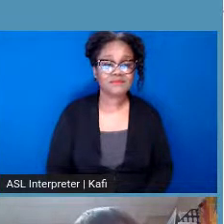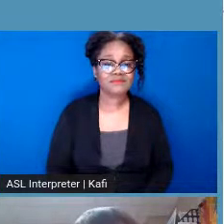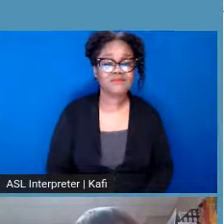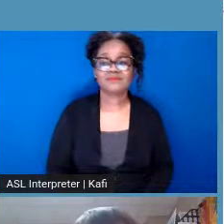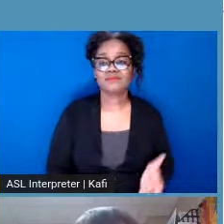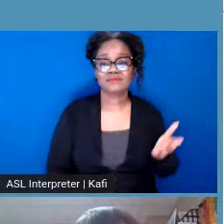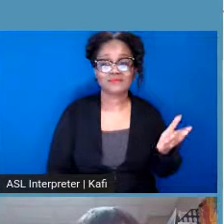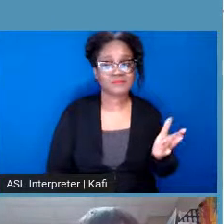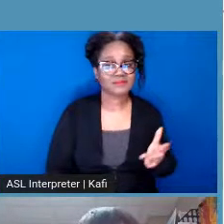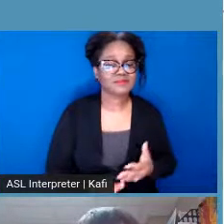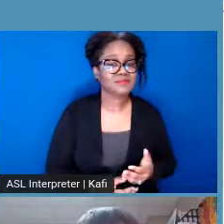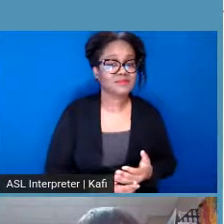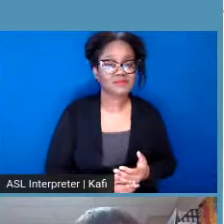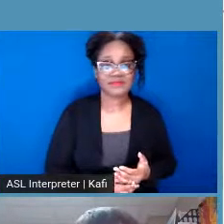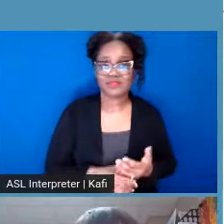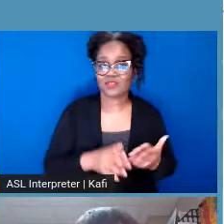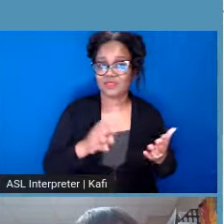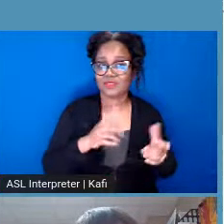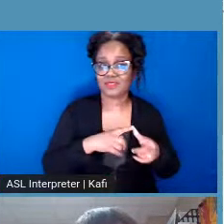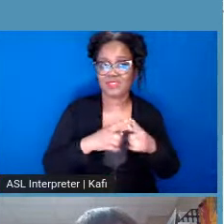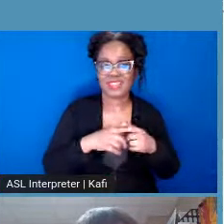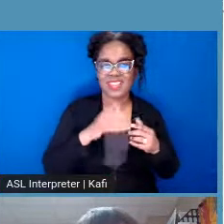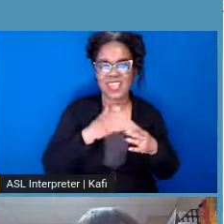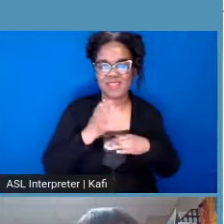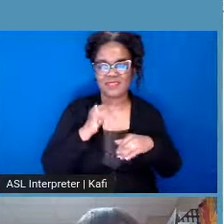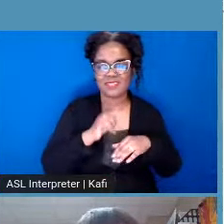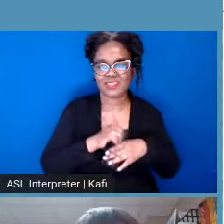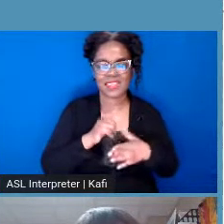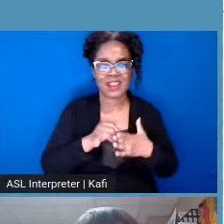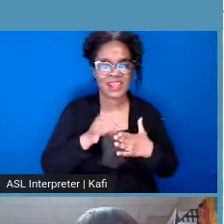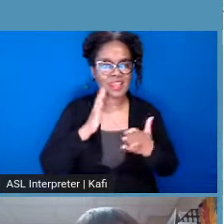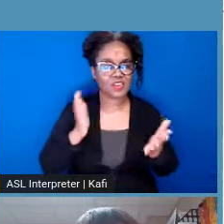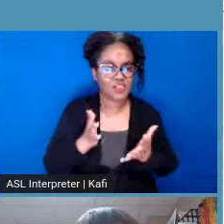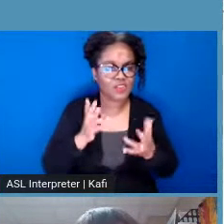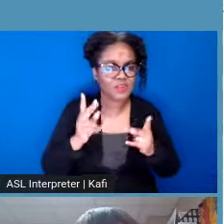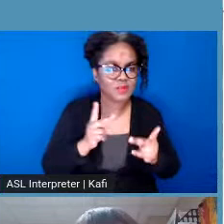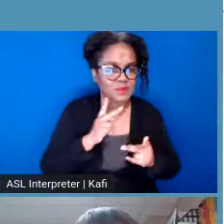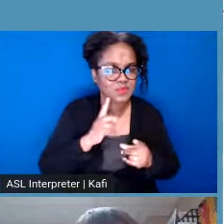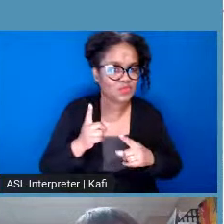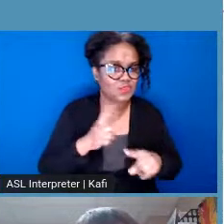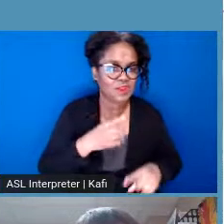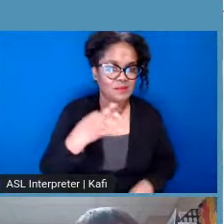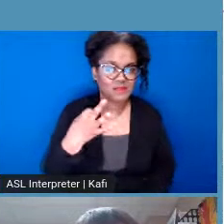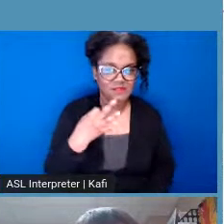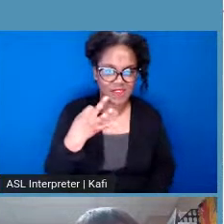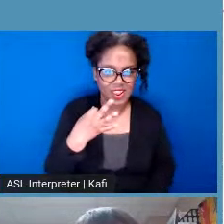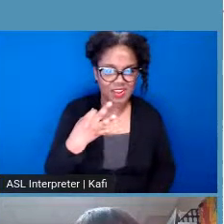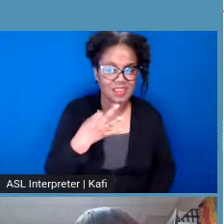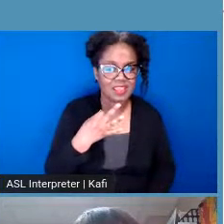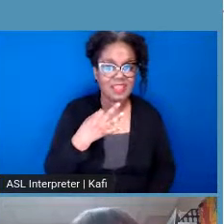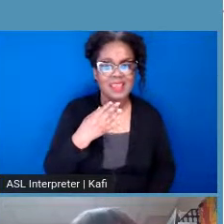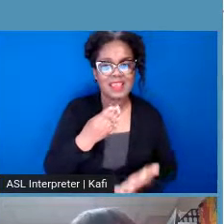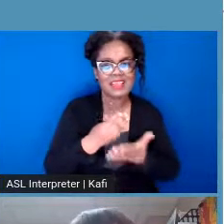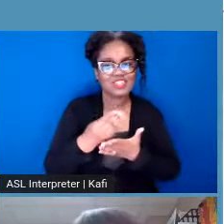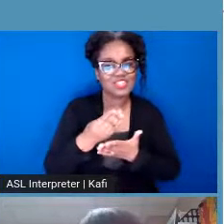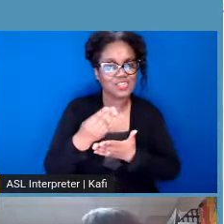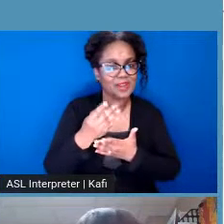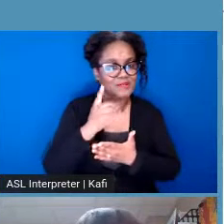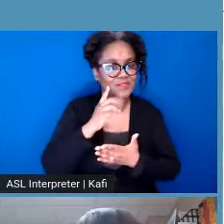shop on Friday and stock up with their spring essentials, but of course, no toilet paper or cleaning products,